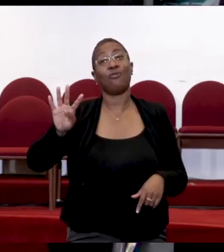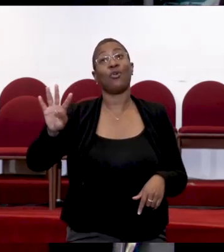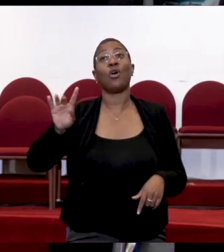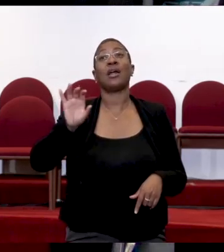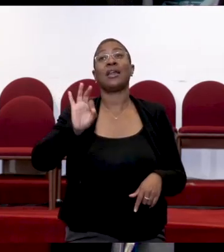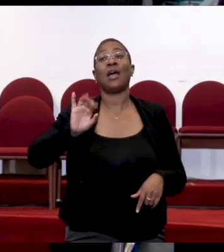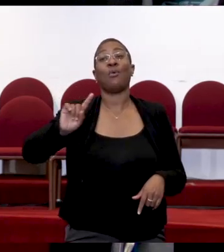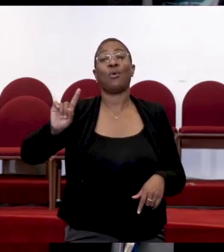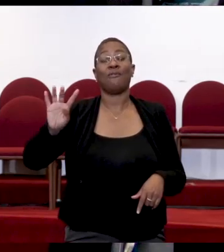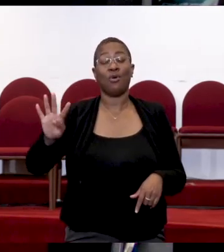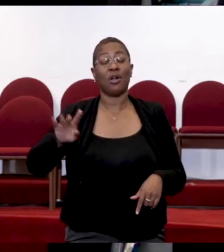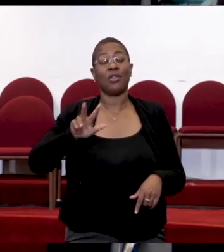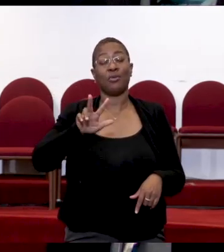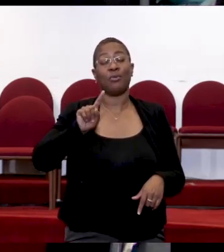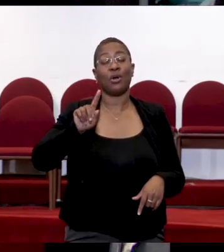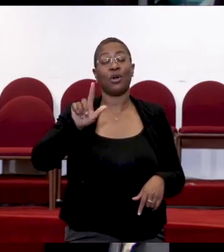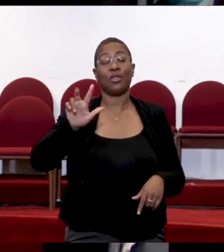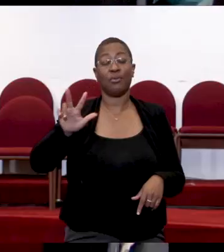313-444-9114.